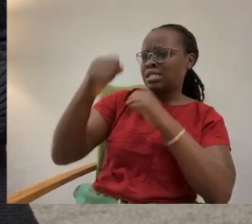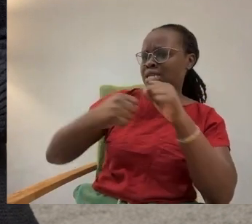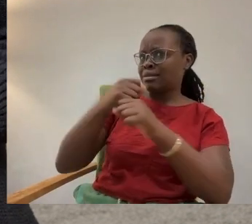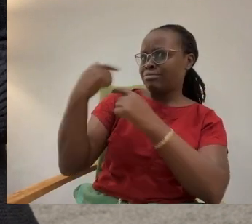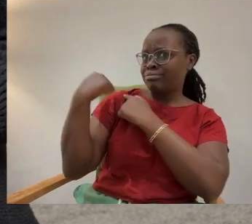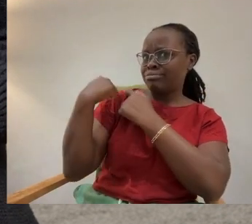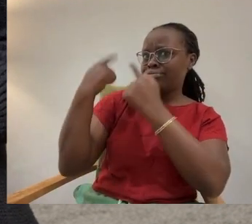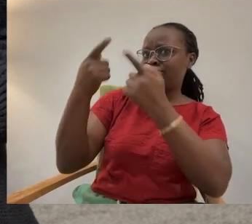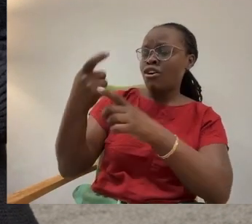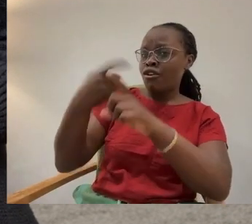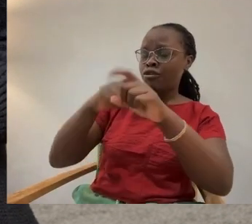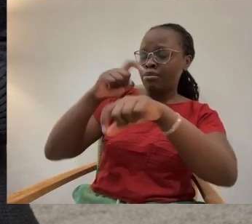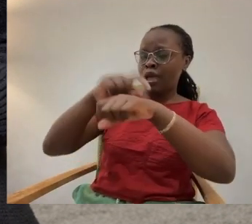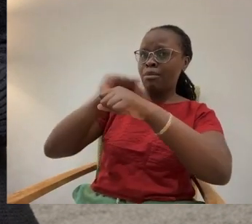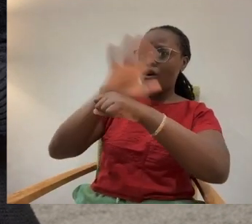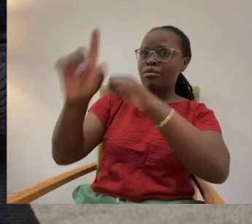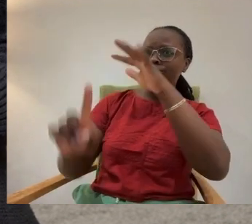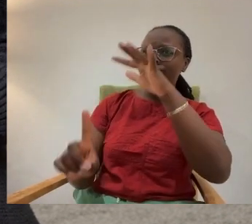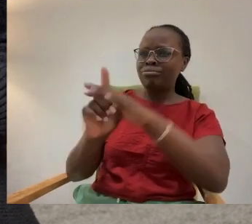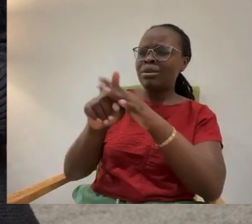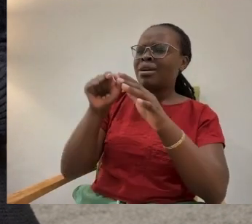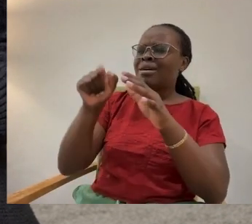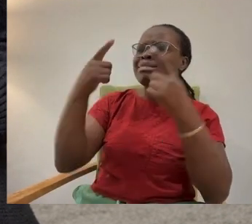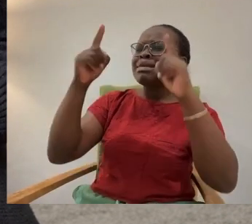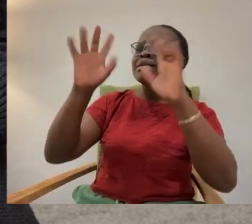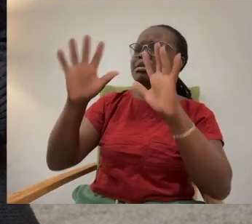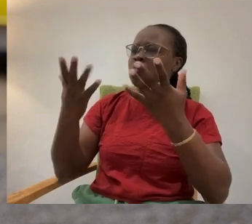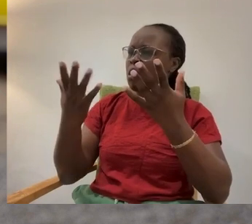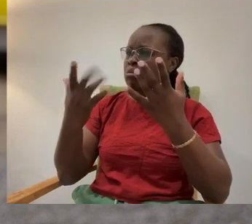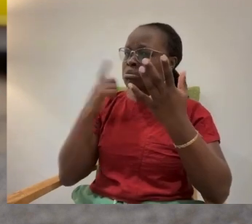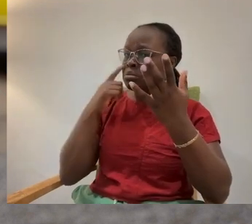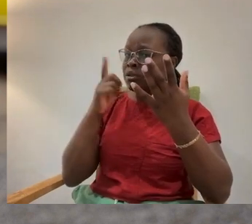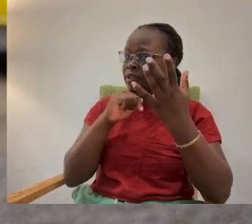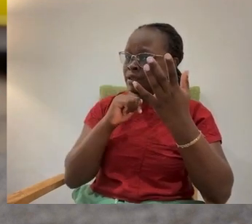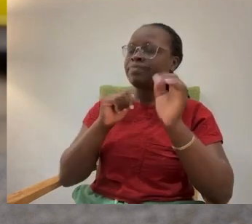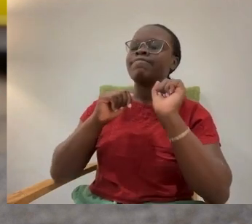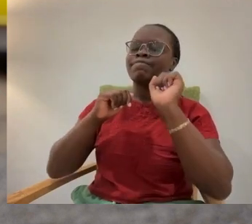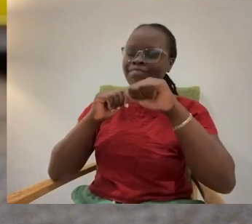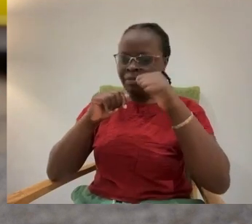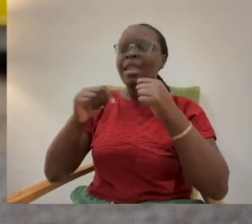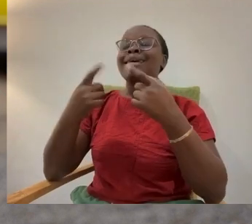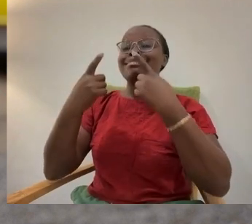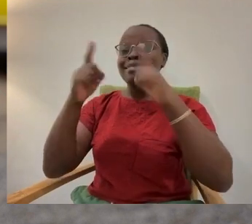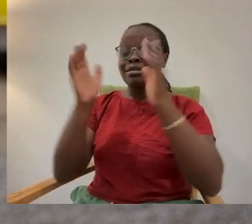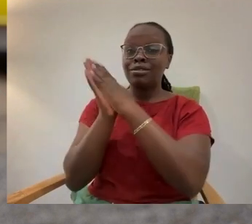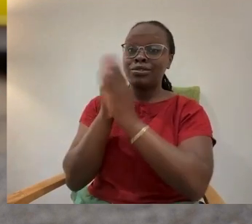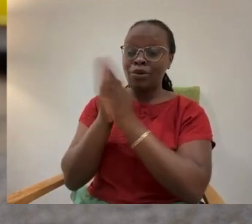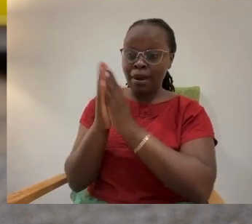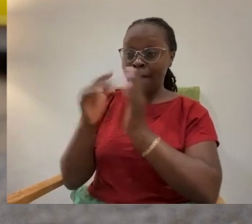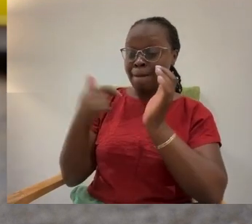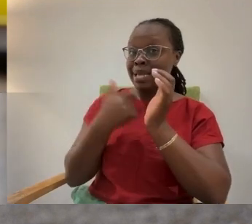of your program, that you would say this is a success story for us? Oh, it is. It's surely a success story. And I would say